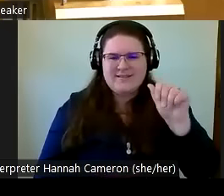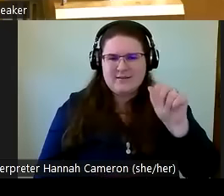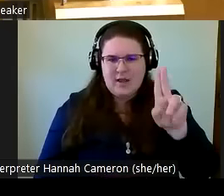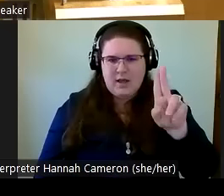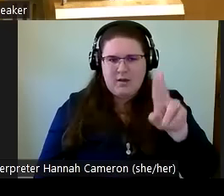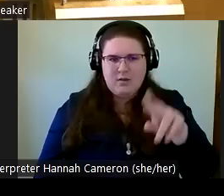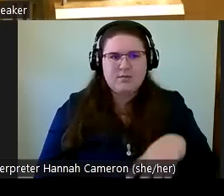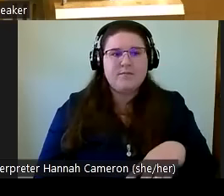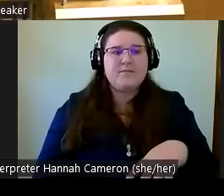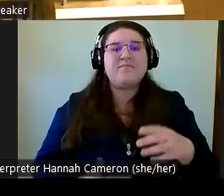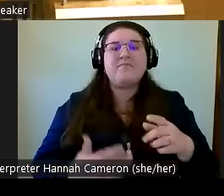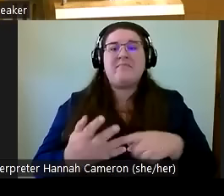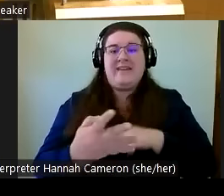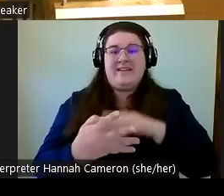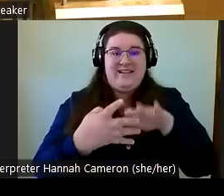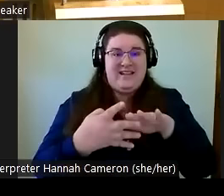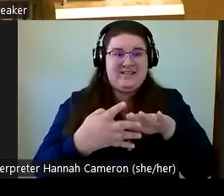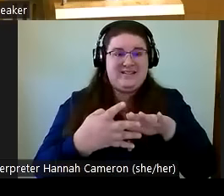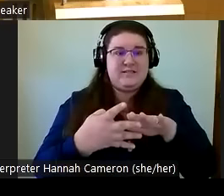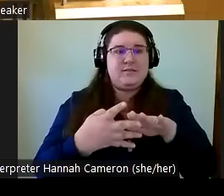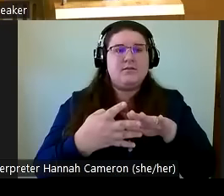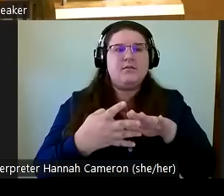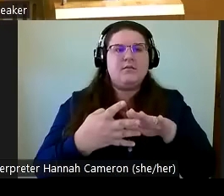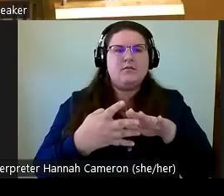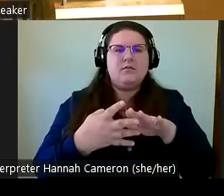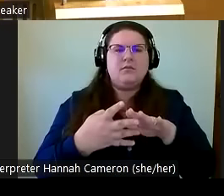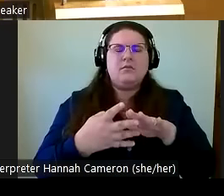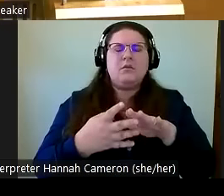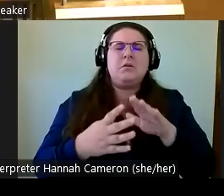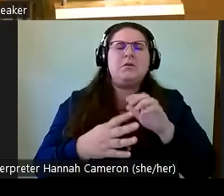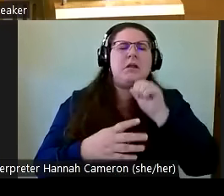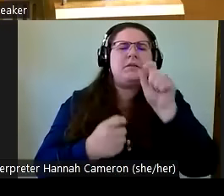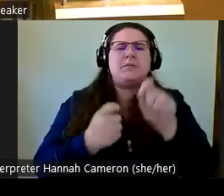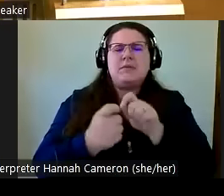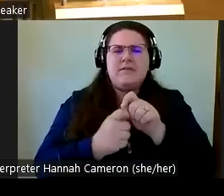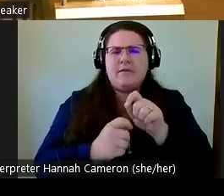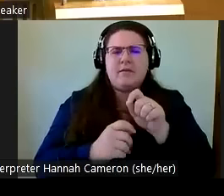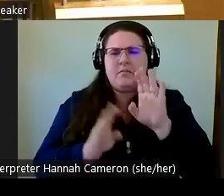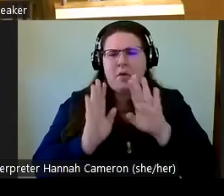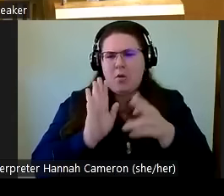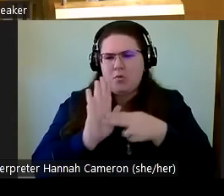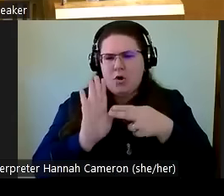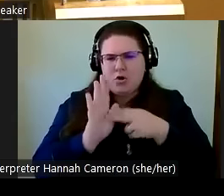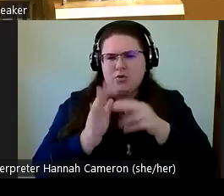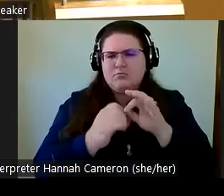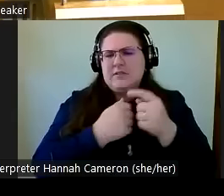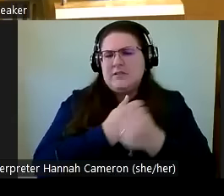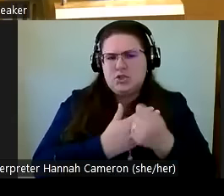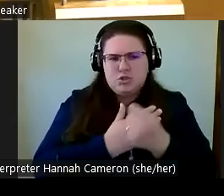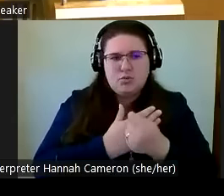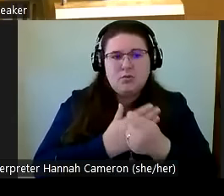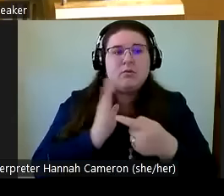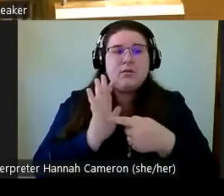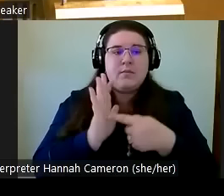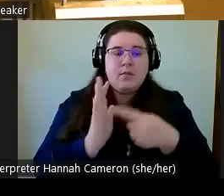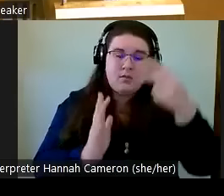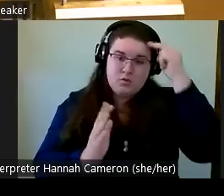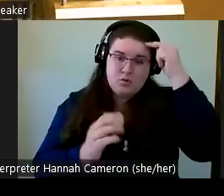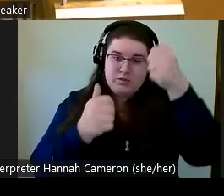that pathology, things like neurodegeneration, which we can see on imaging and also measure in fluid, and